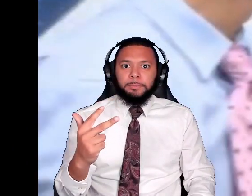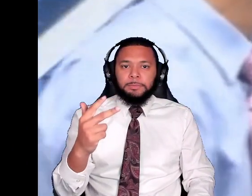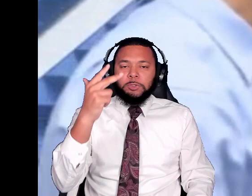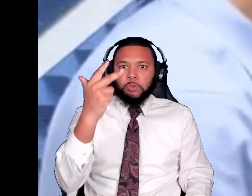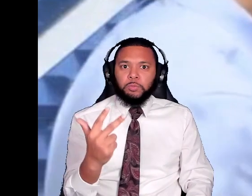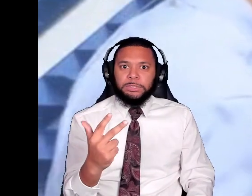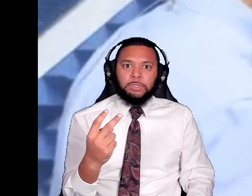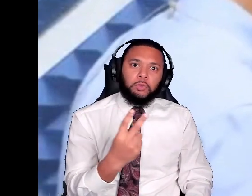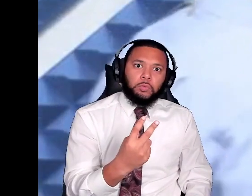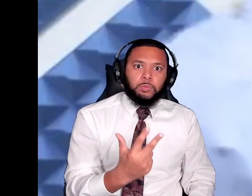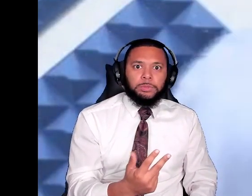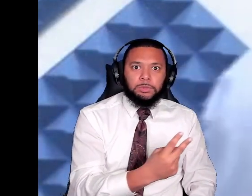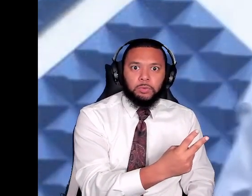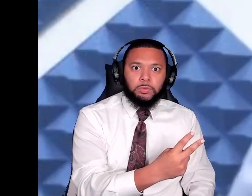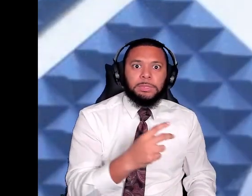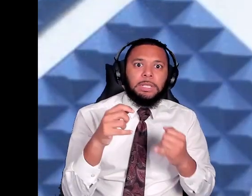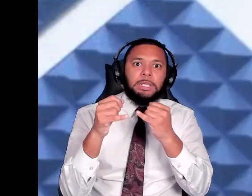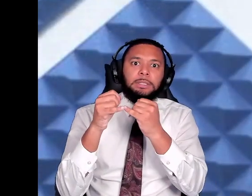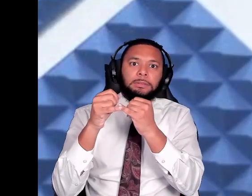exact same.